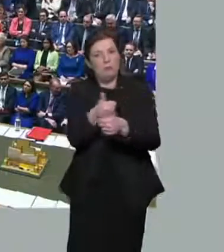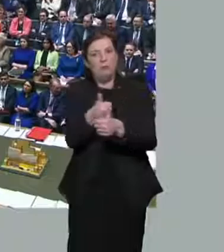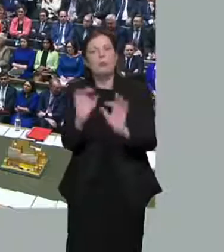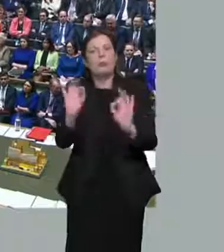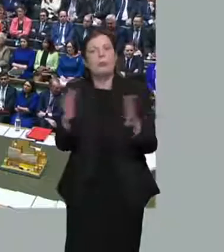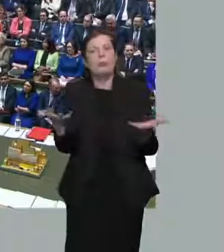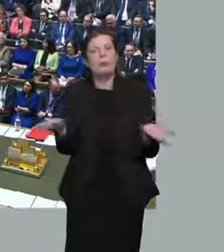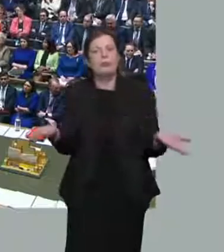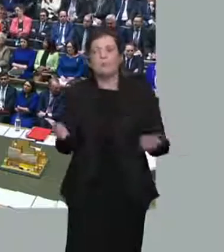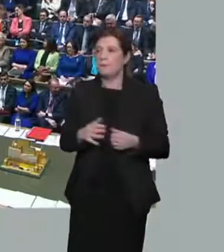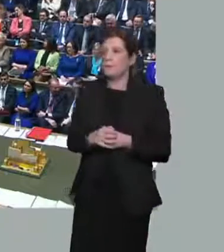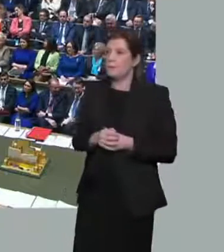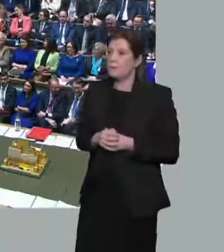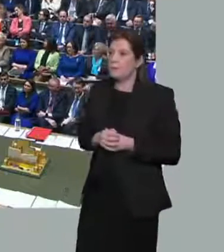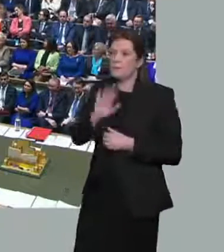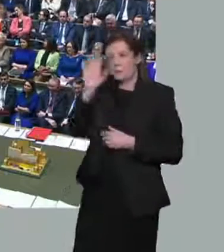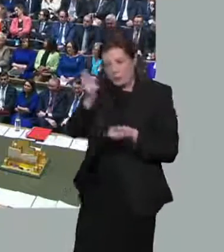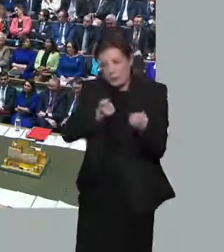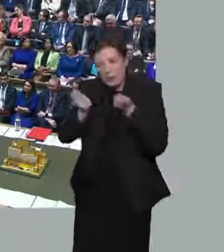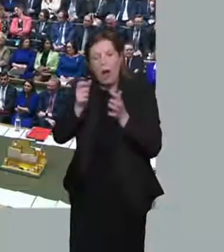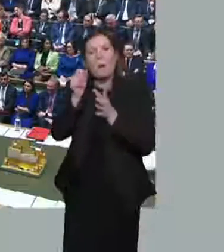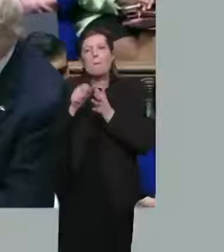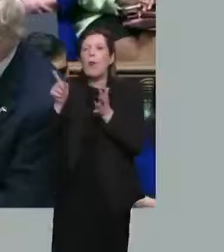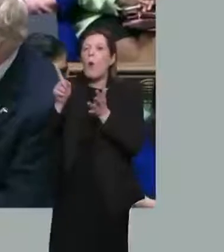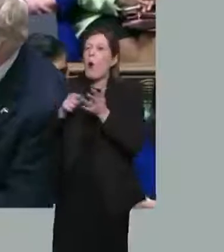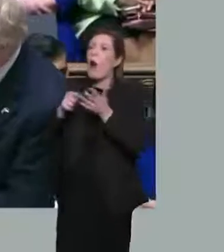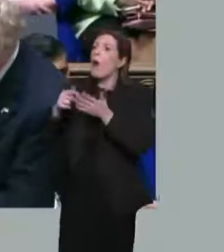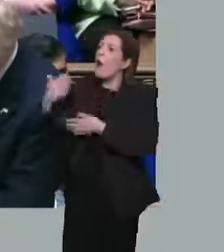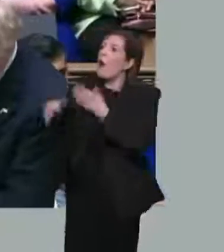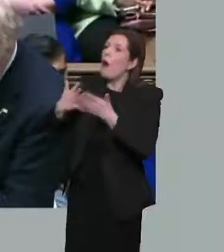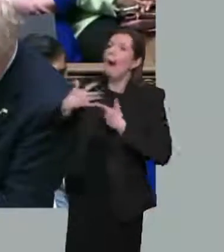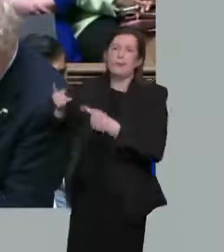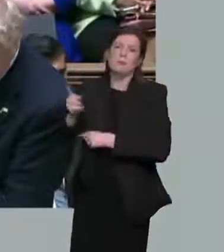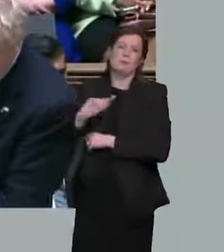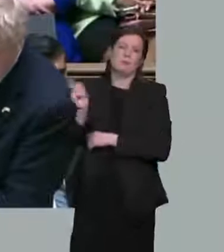Mr. Speaker, P&O plainly aren't going to get away with it any more than